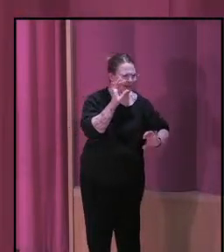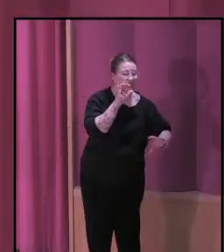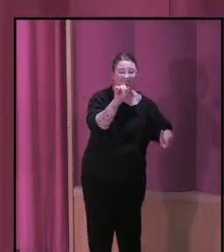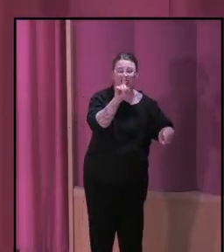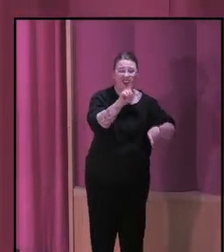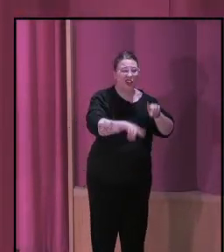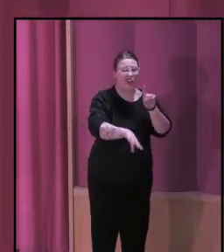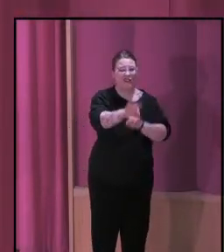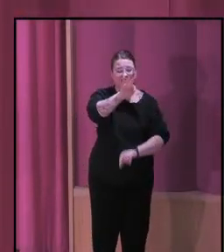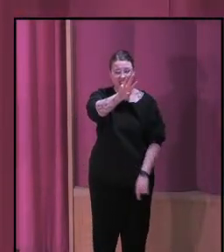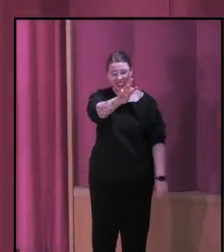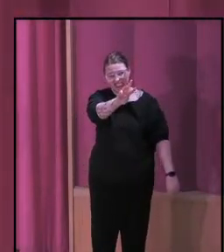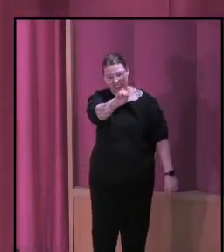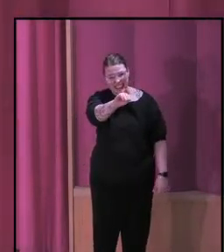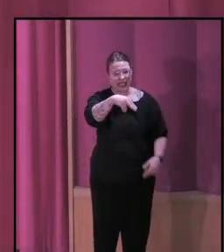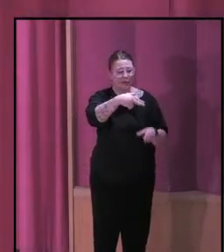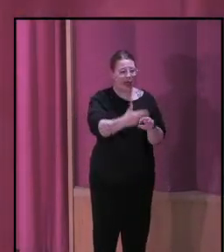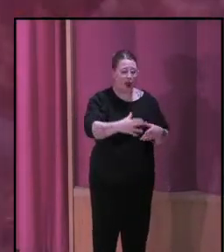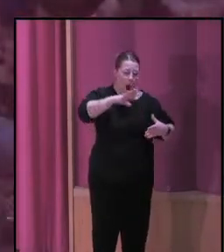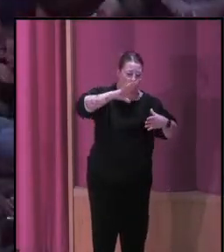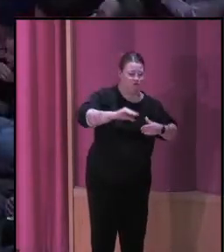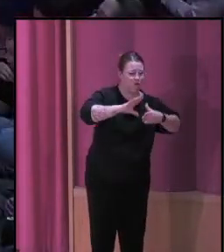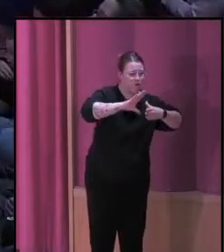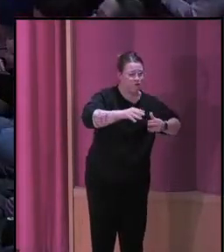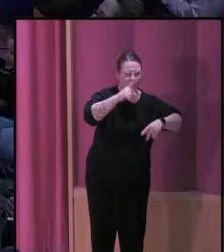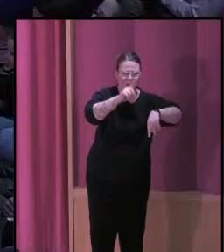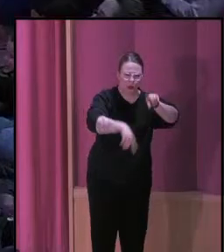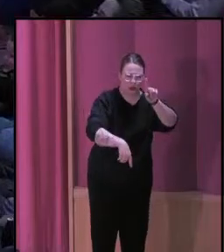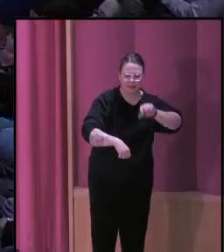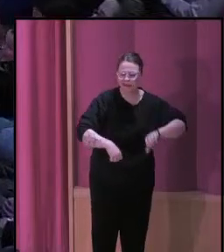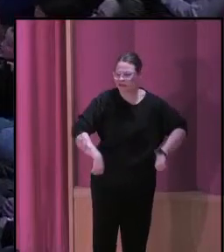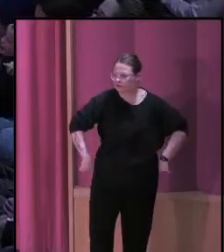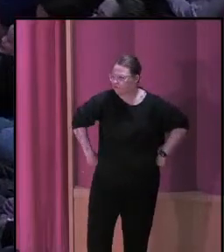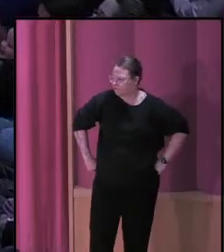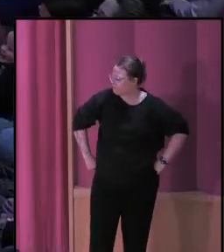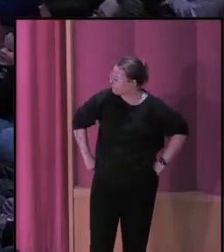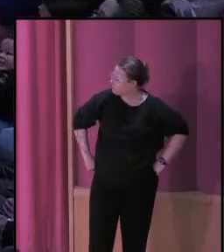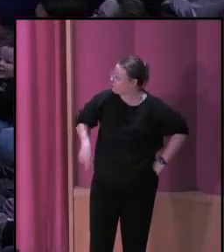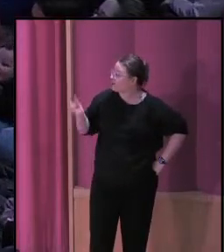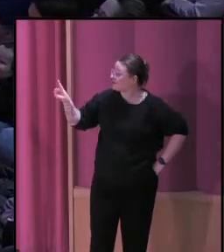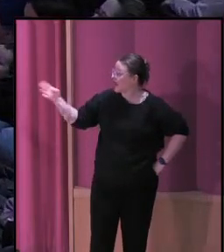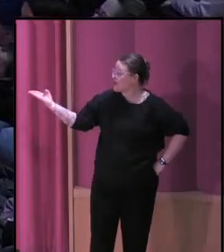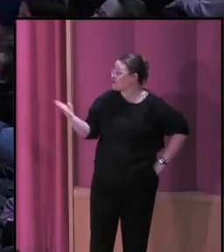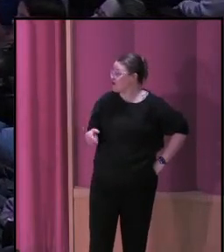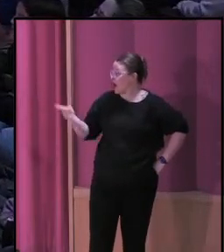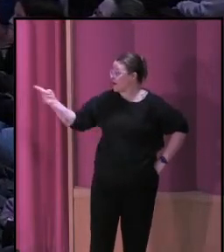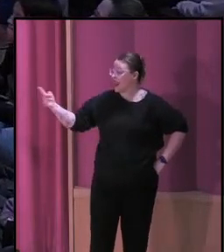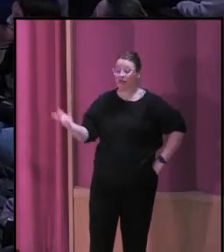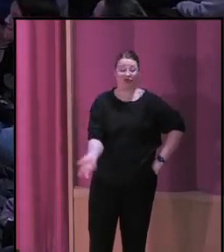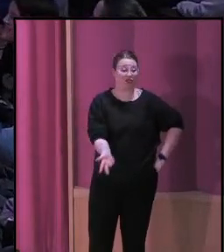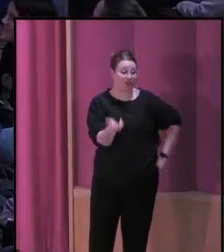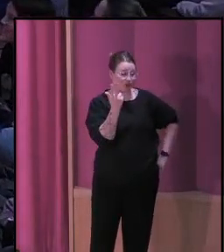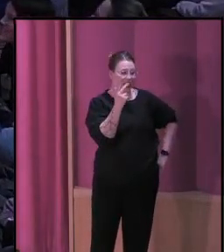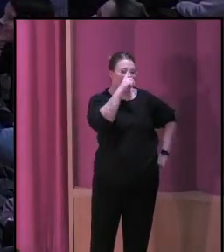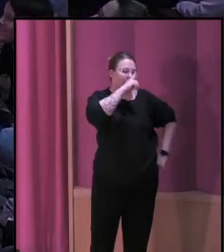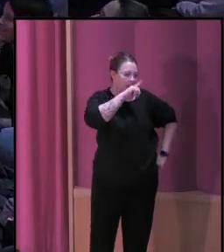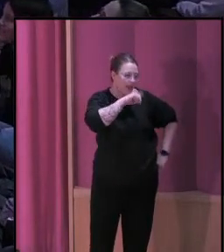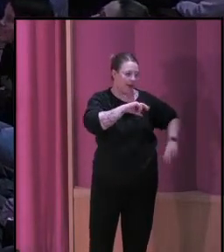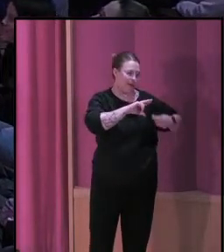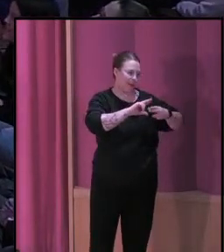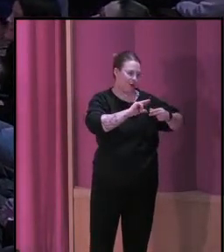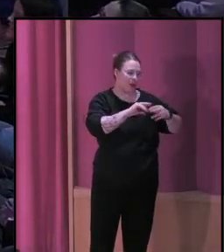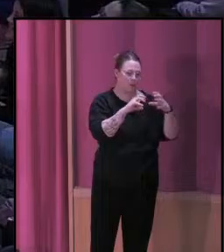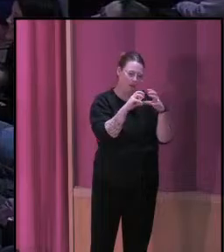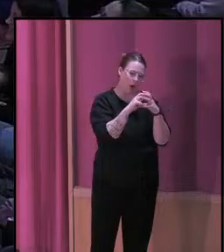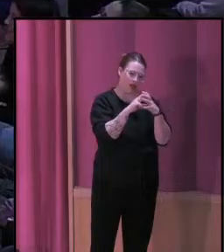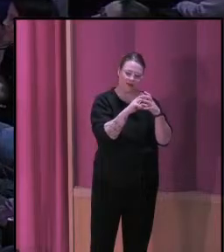60-pound marshmallow to go with this trap. So instead, I brought along these 3 marshmallow stunt doubles. And this bad